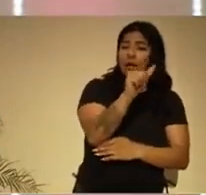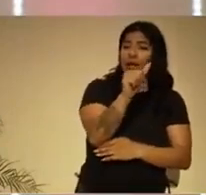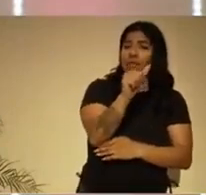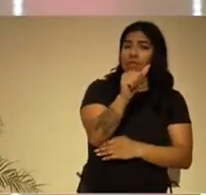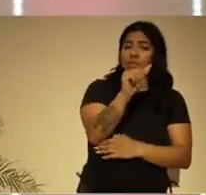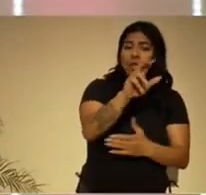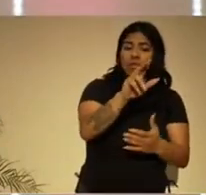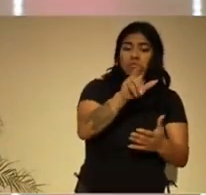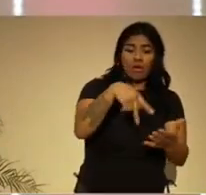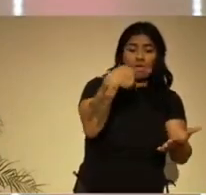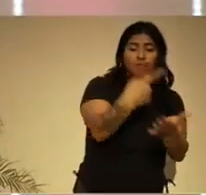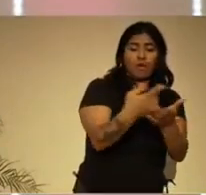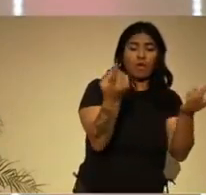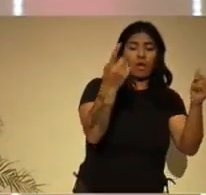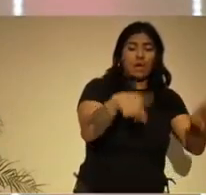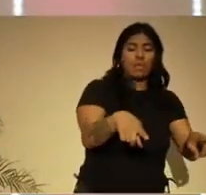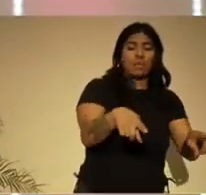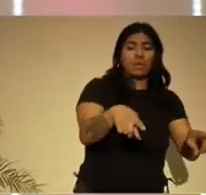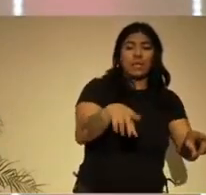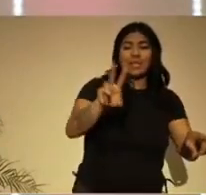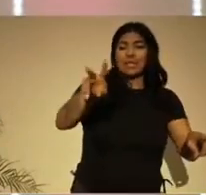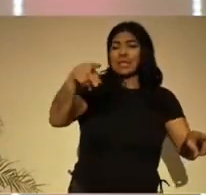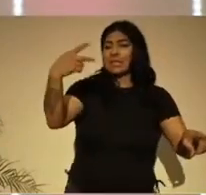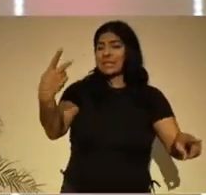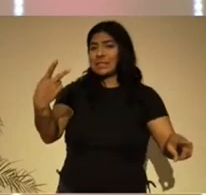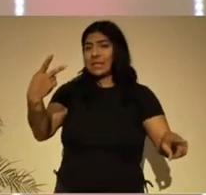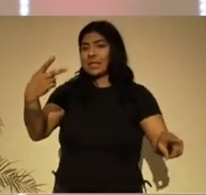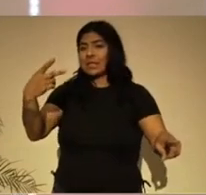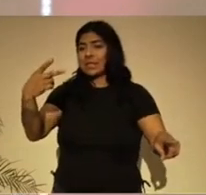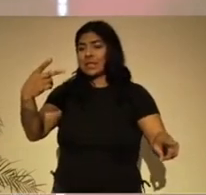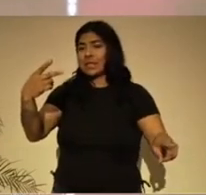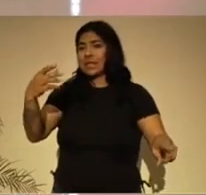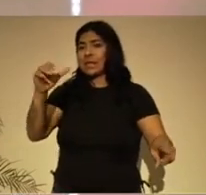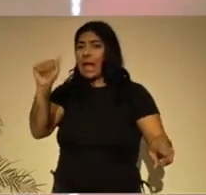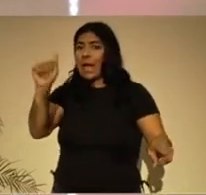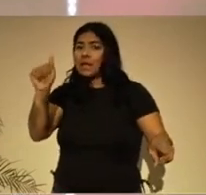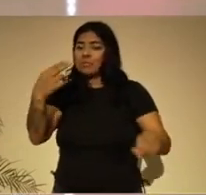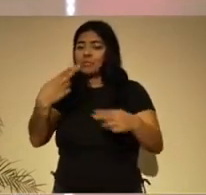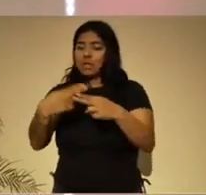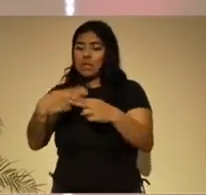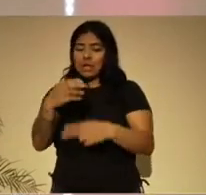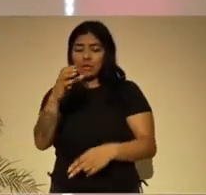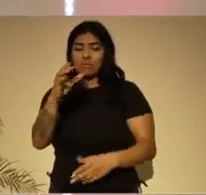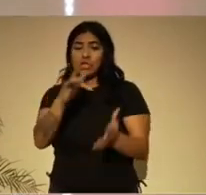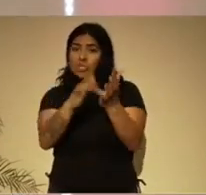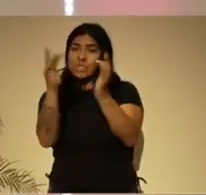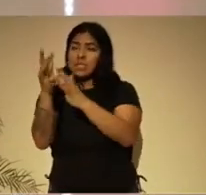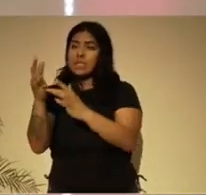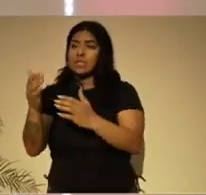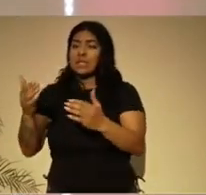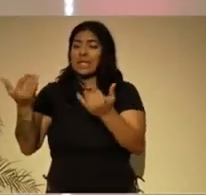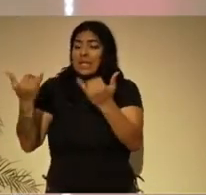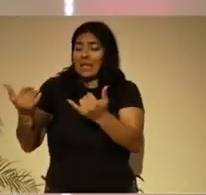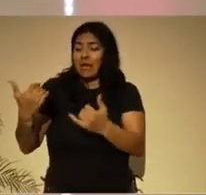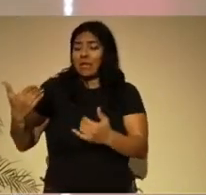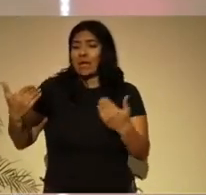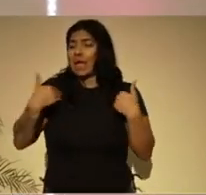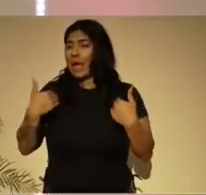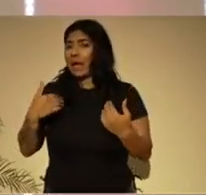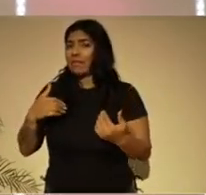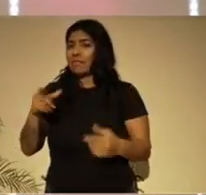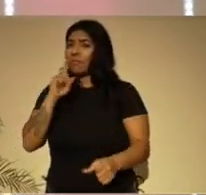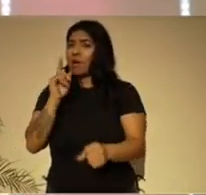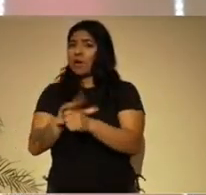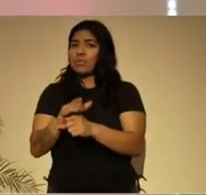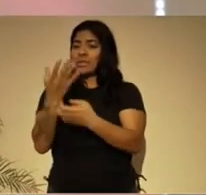the fall happened, now there's a second Adam named Jesus, and now we have promise, salvation, and